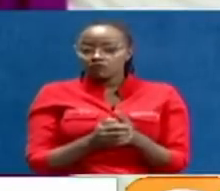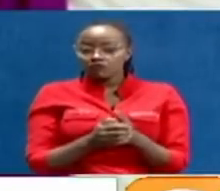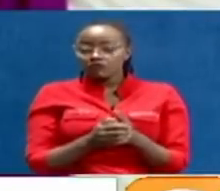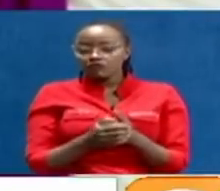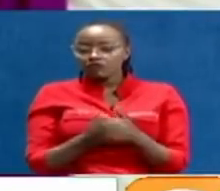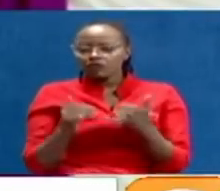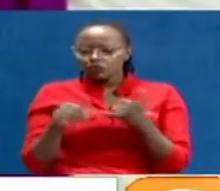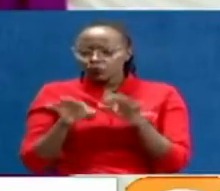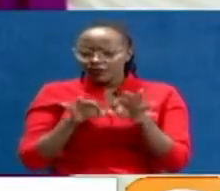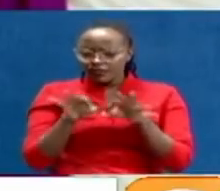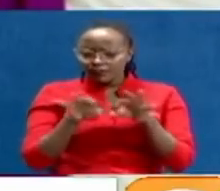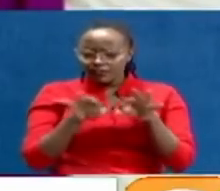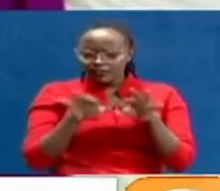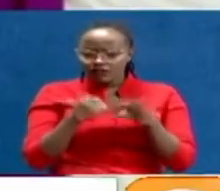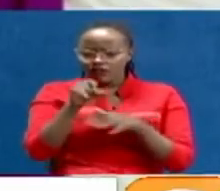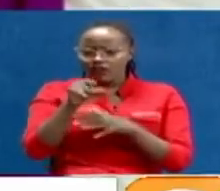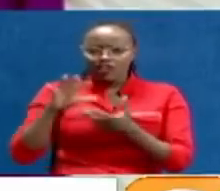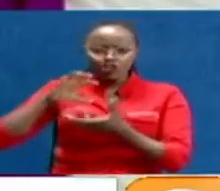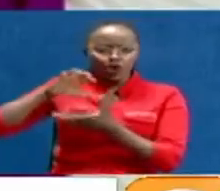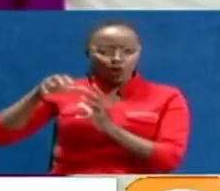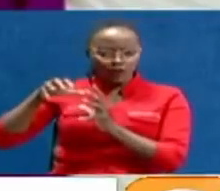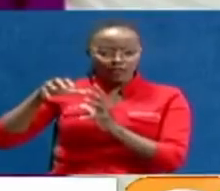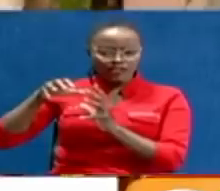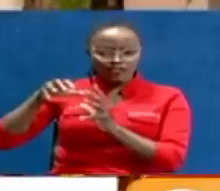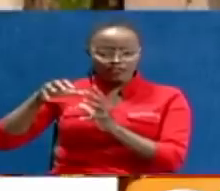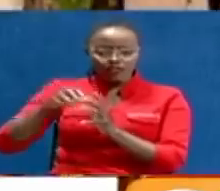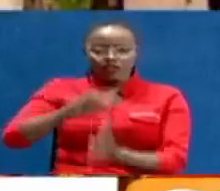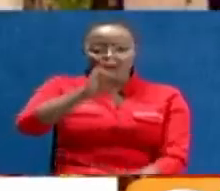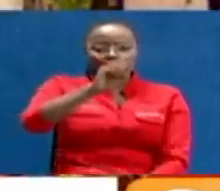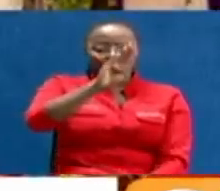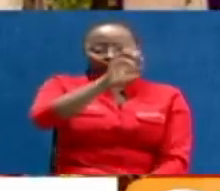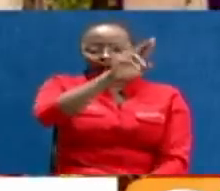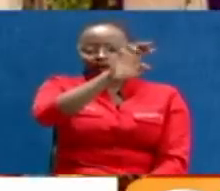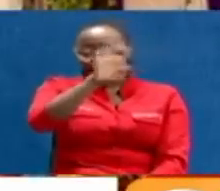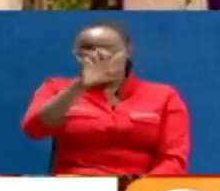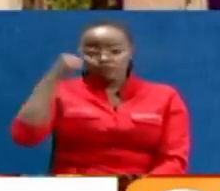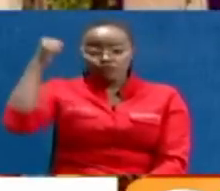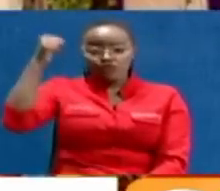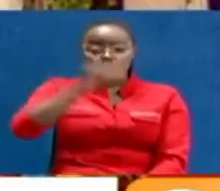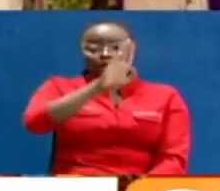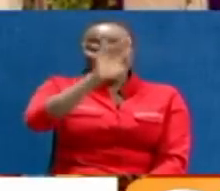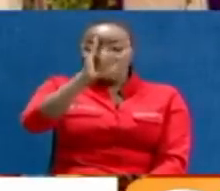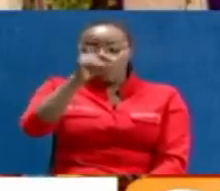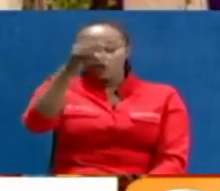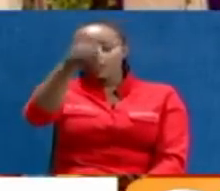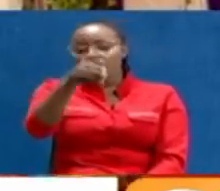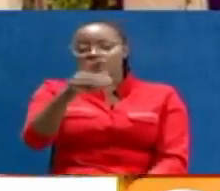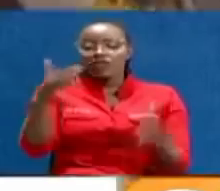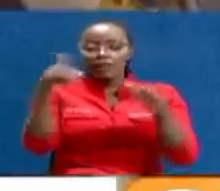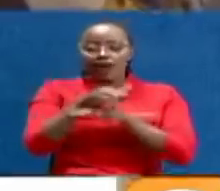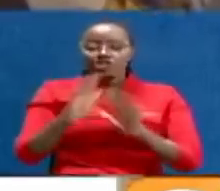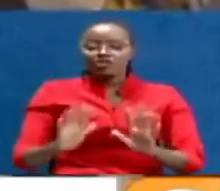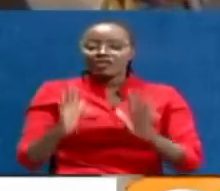to demystify that complex Mbeere politics. But BBI politics sneaked its way into the